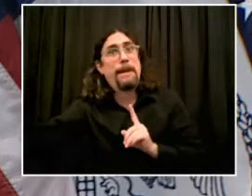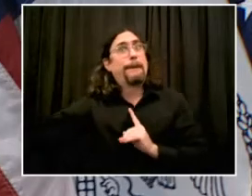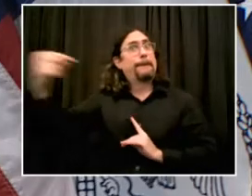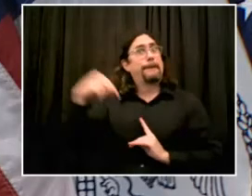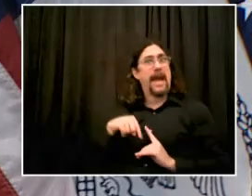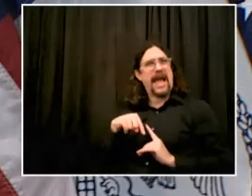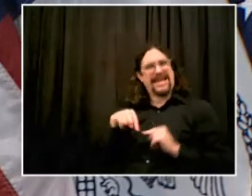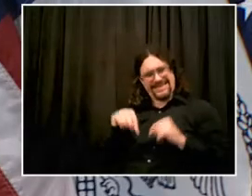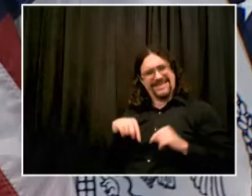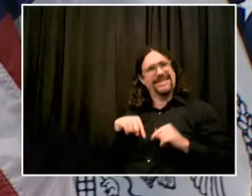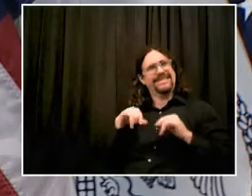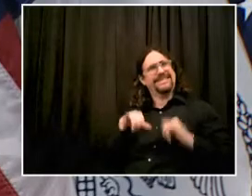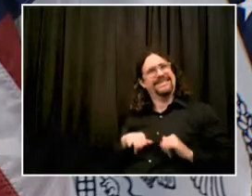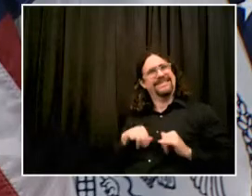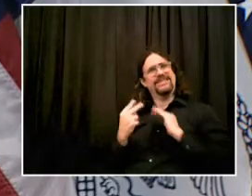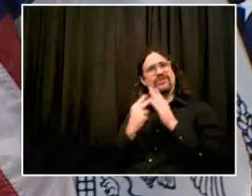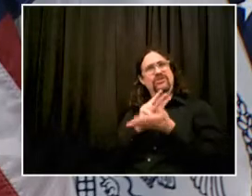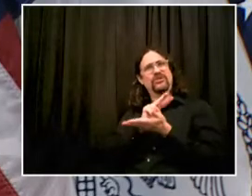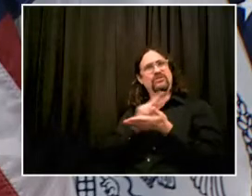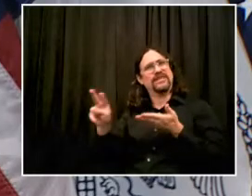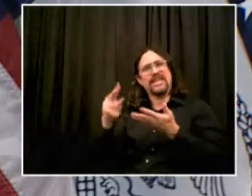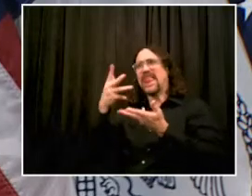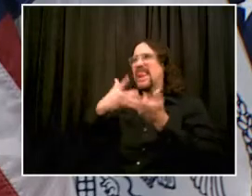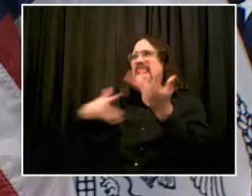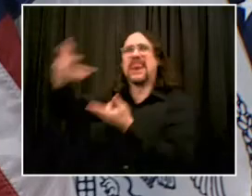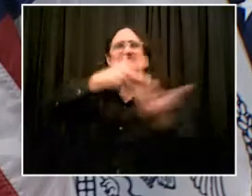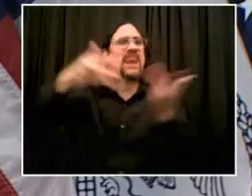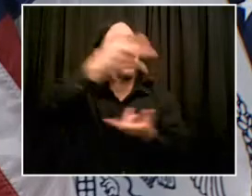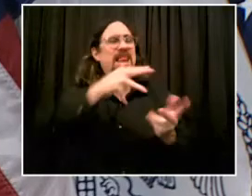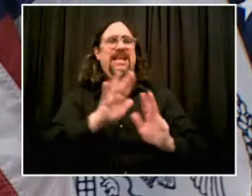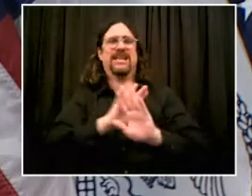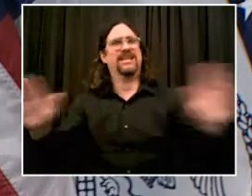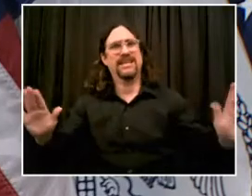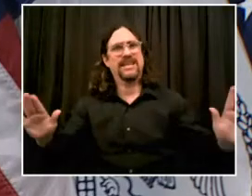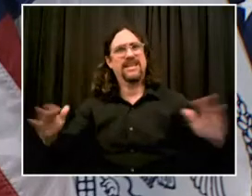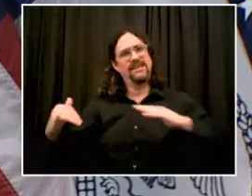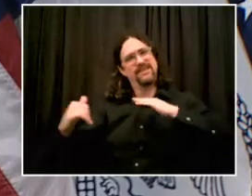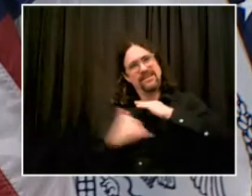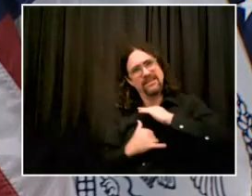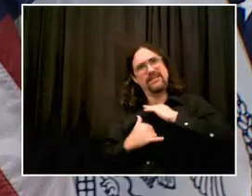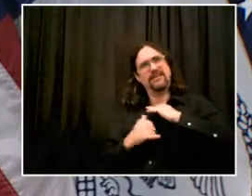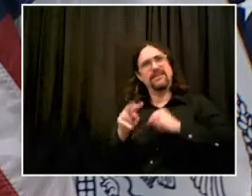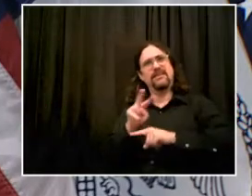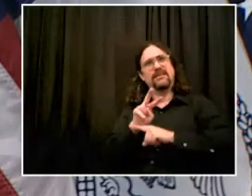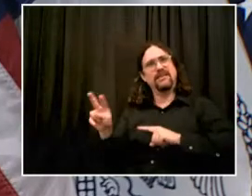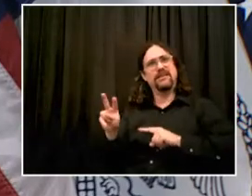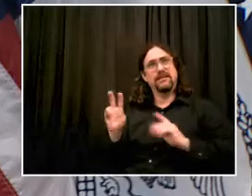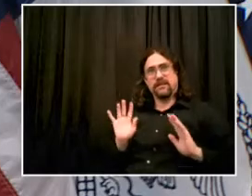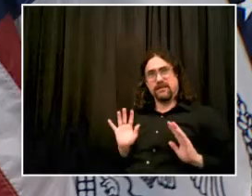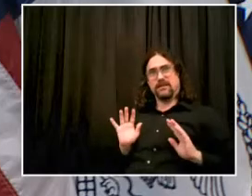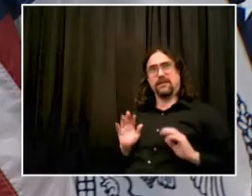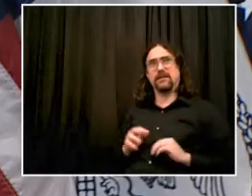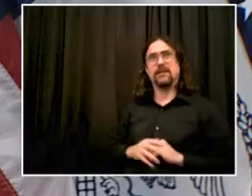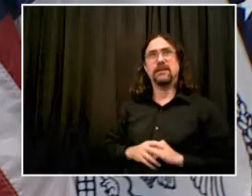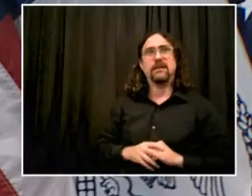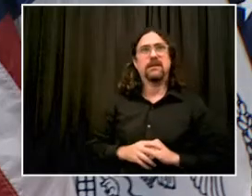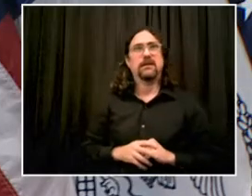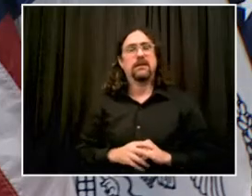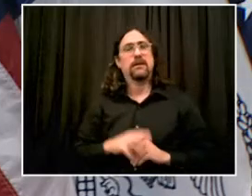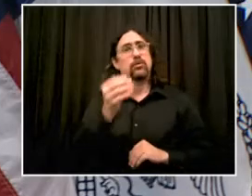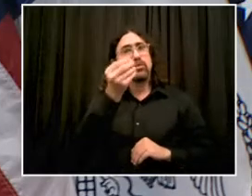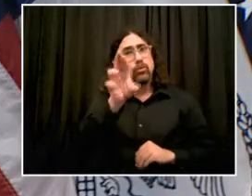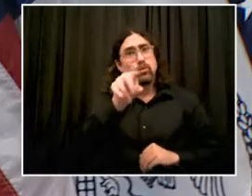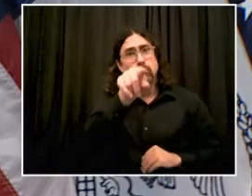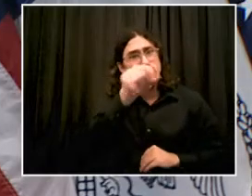people come to our city. We're always an open, welcoming city. But I want to say this to any visitor. Be as good as New